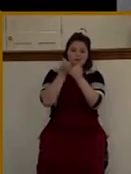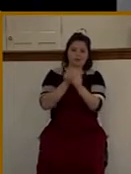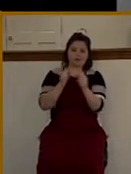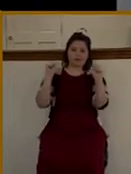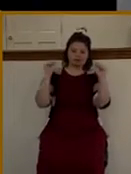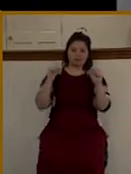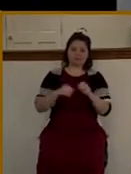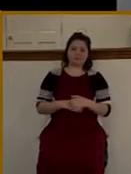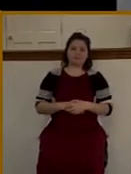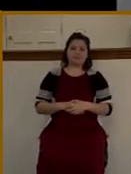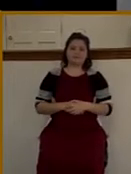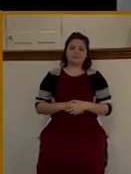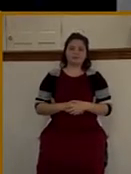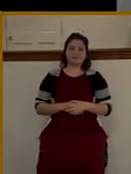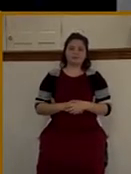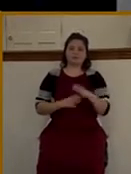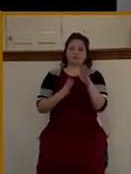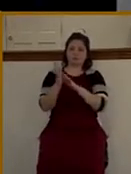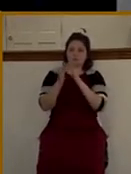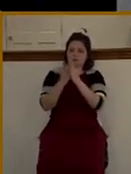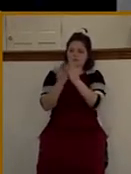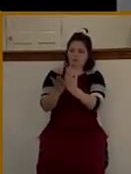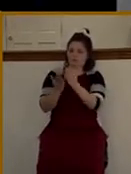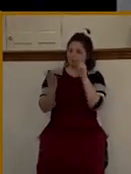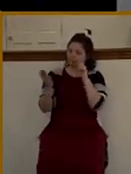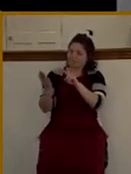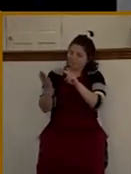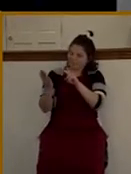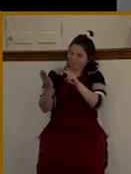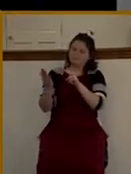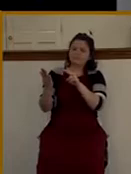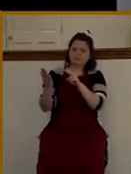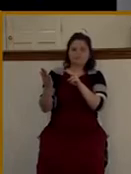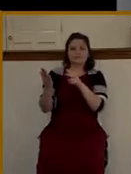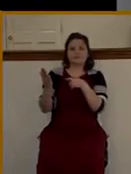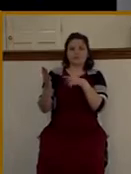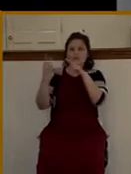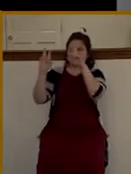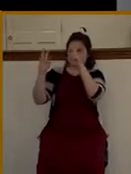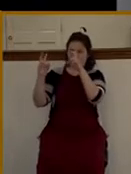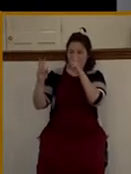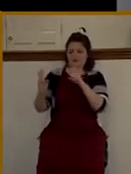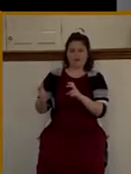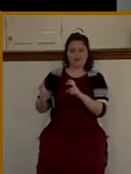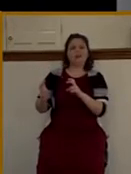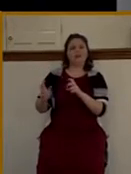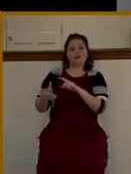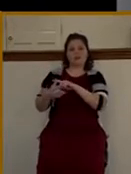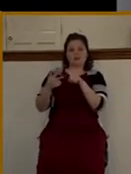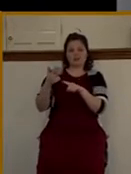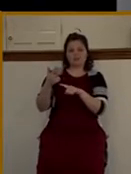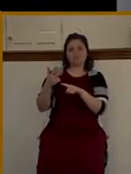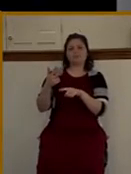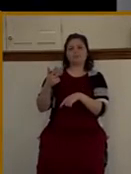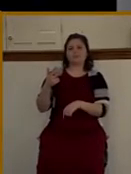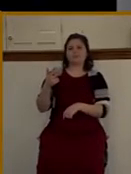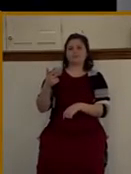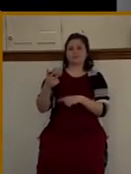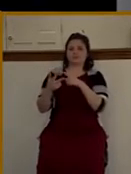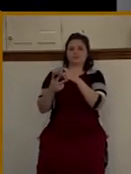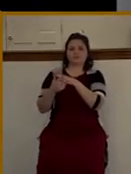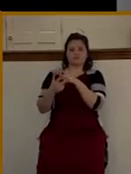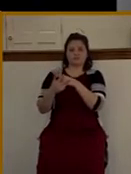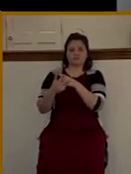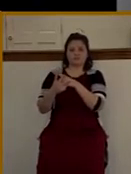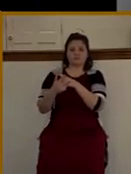us to look at this story a little bit closer and I want us to look at it under three headings. First of all, I want to think about with you the eager prospect. Let's take a closer look at